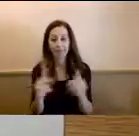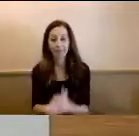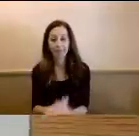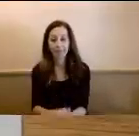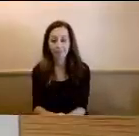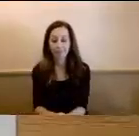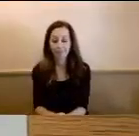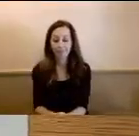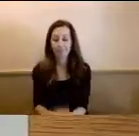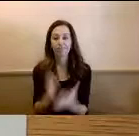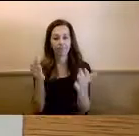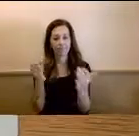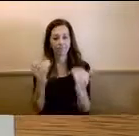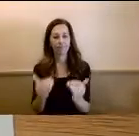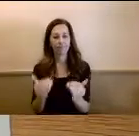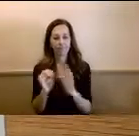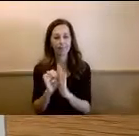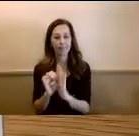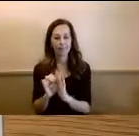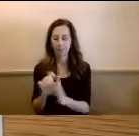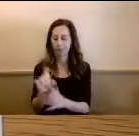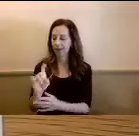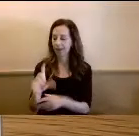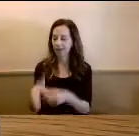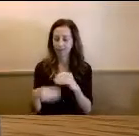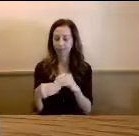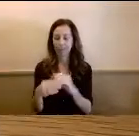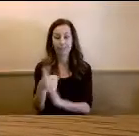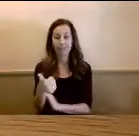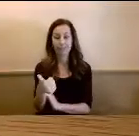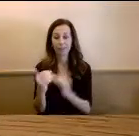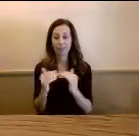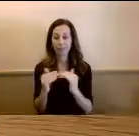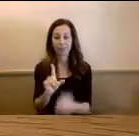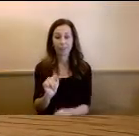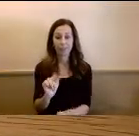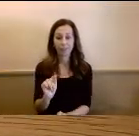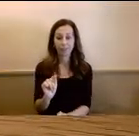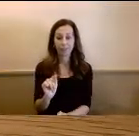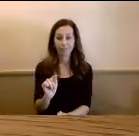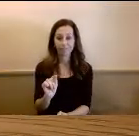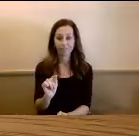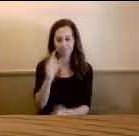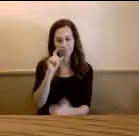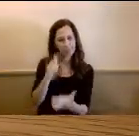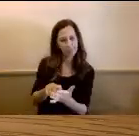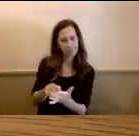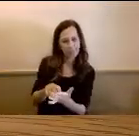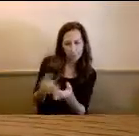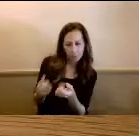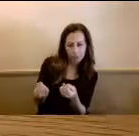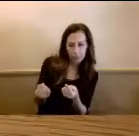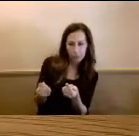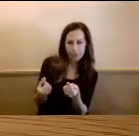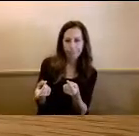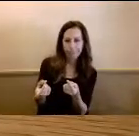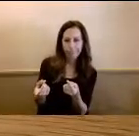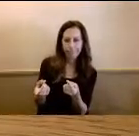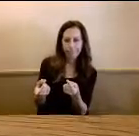Okay, here's our next example. X plus 10 equals 20. Identify the